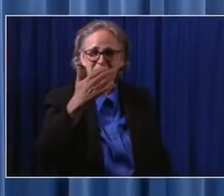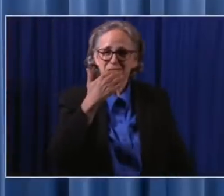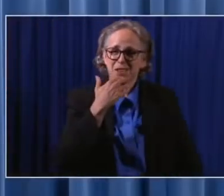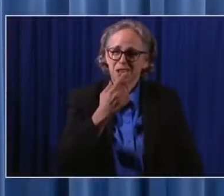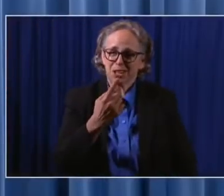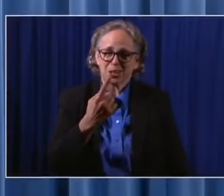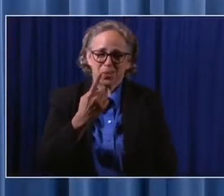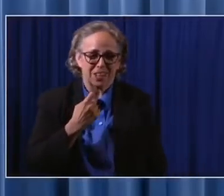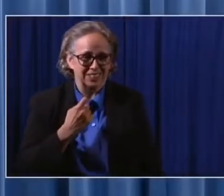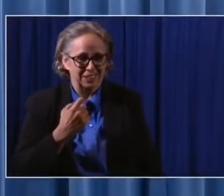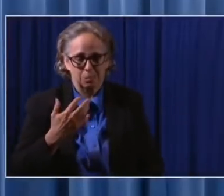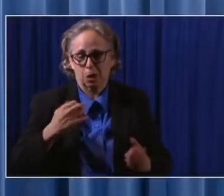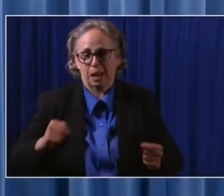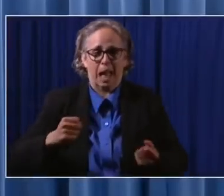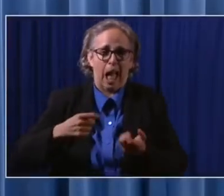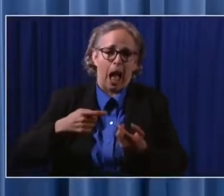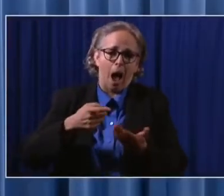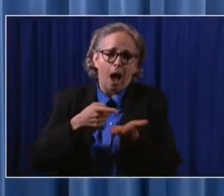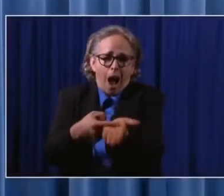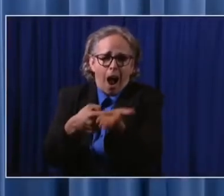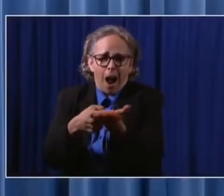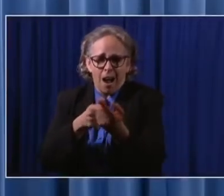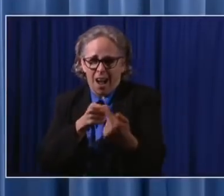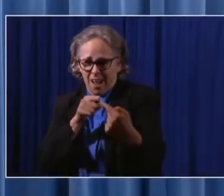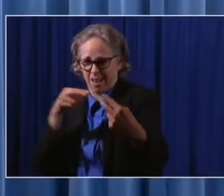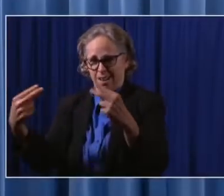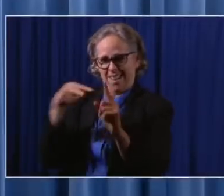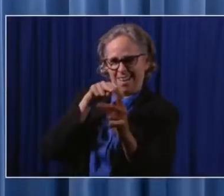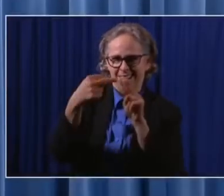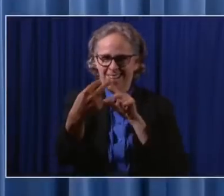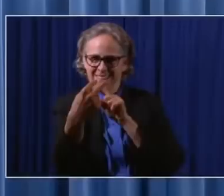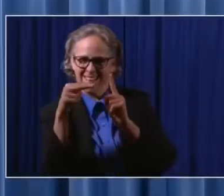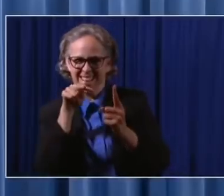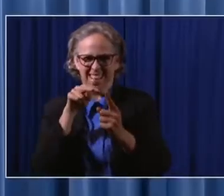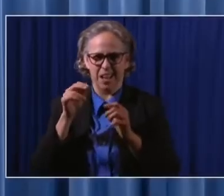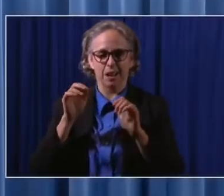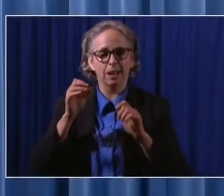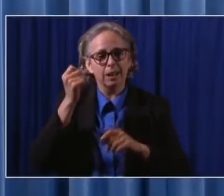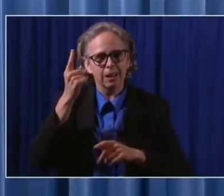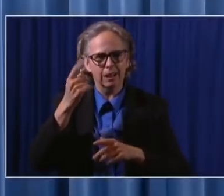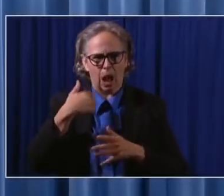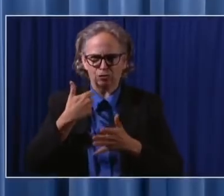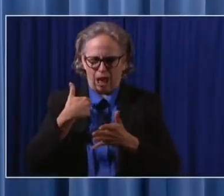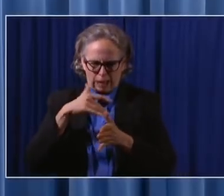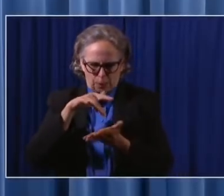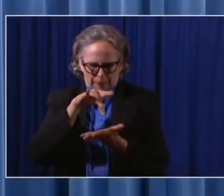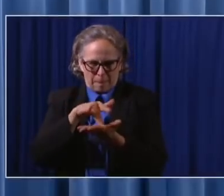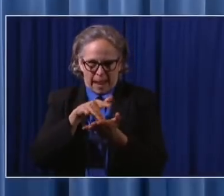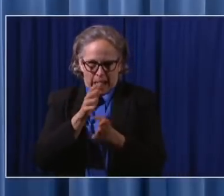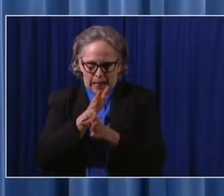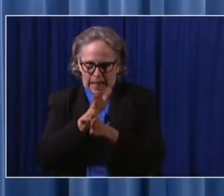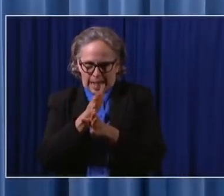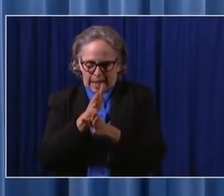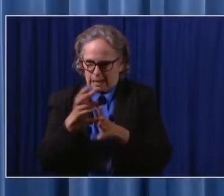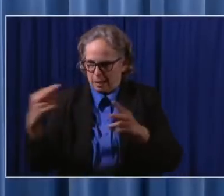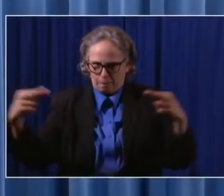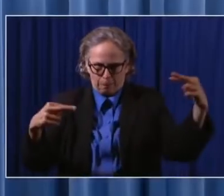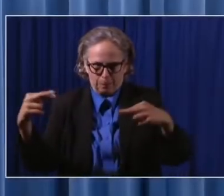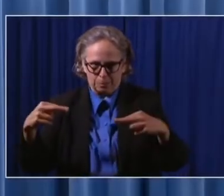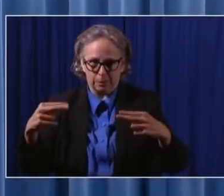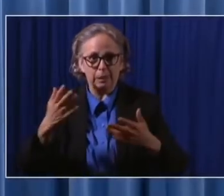We've kind of come down in the middle, frankly. We have some state orders that apply in every single